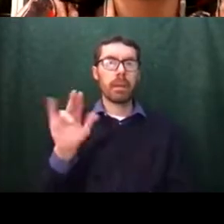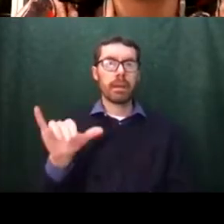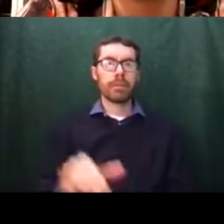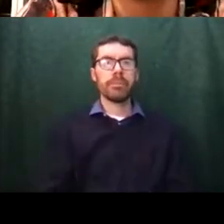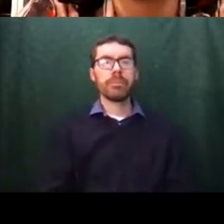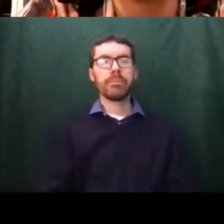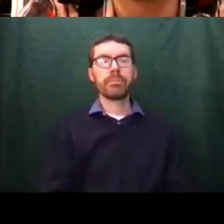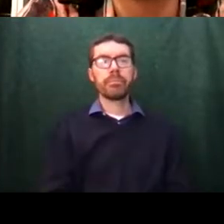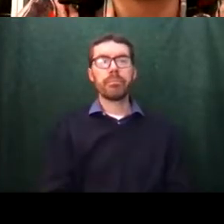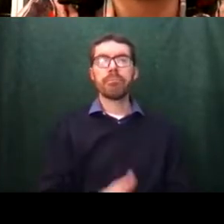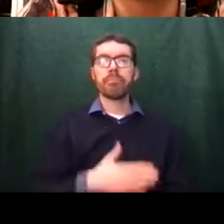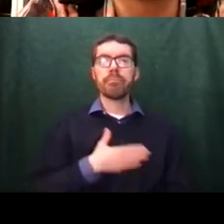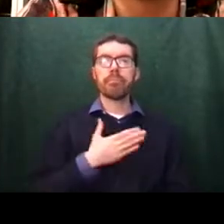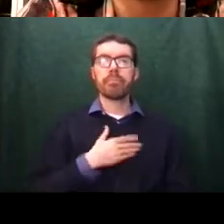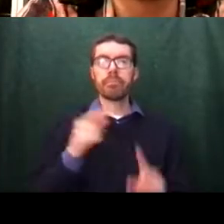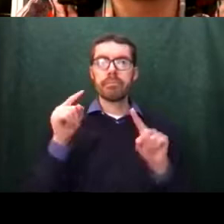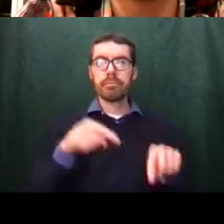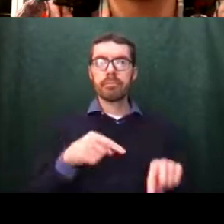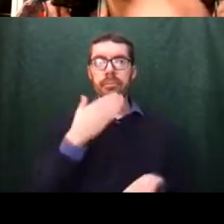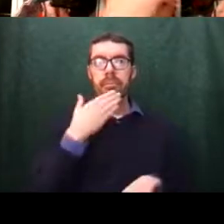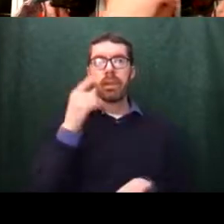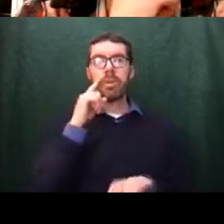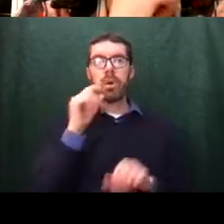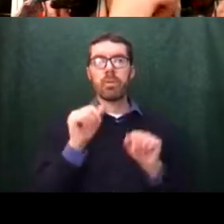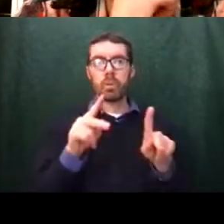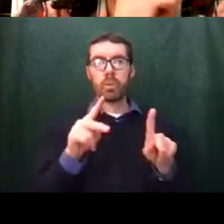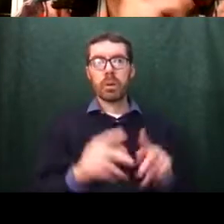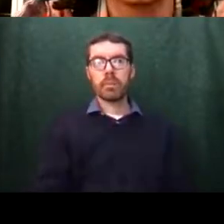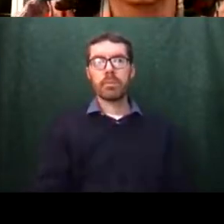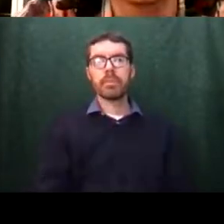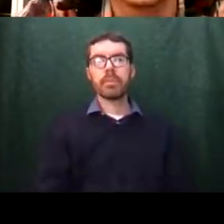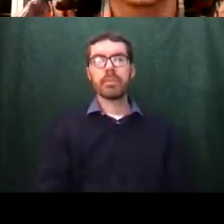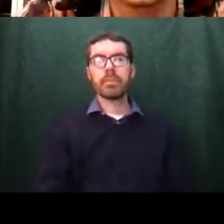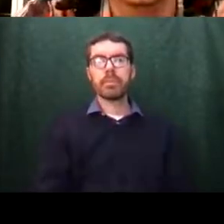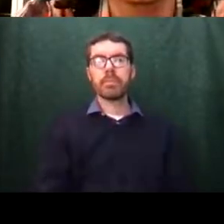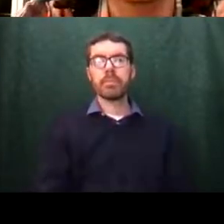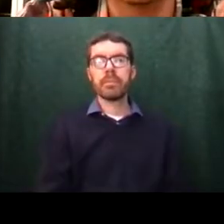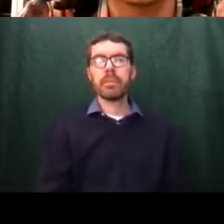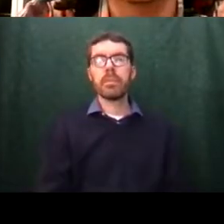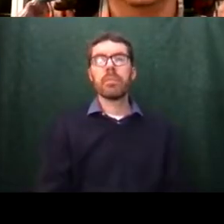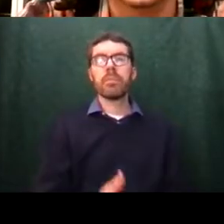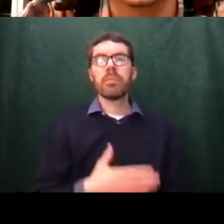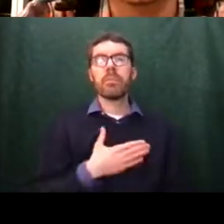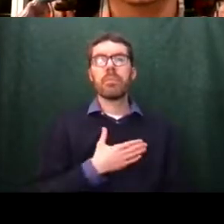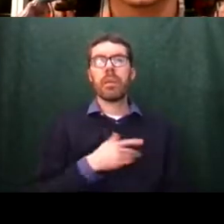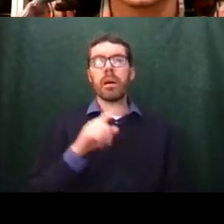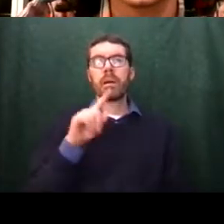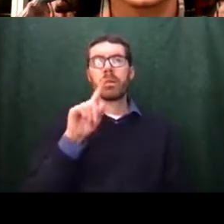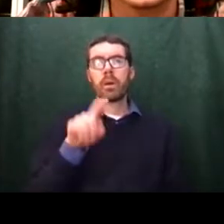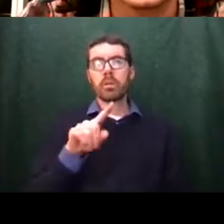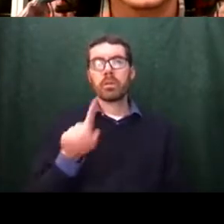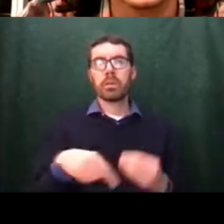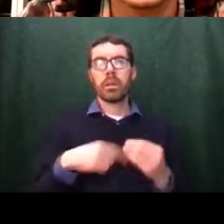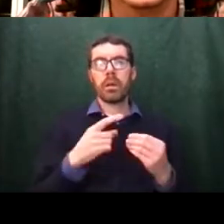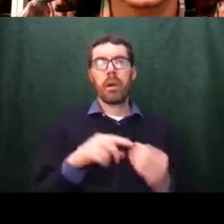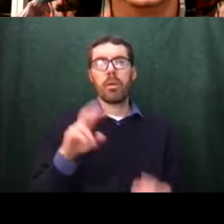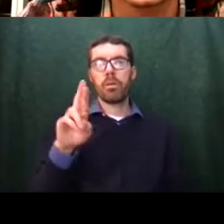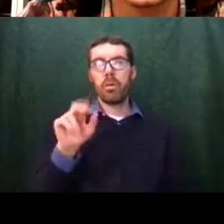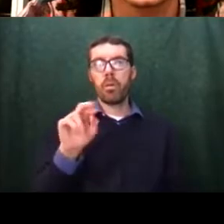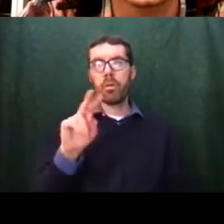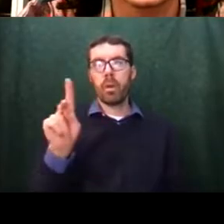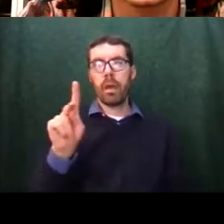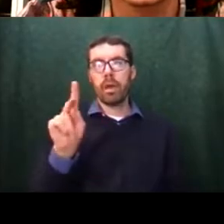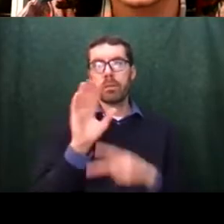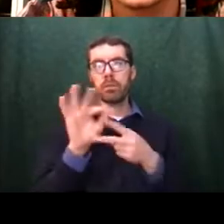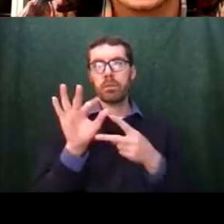good to be here, and thank you for the opportunity. I guess my question is about ranked choice voting, because